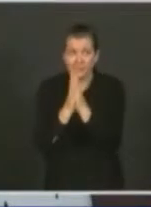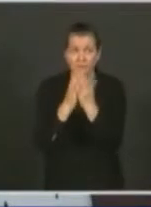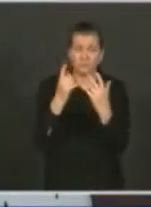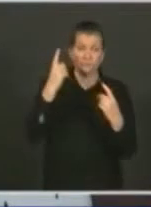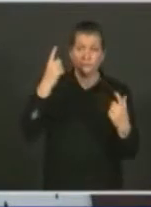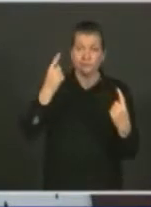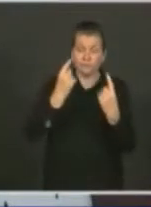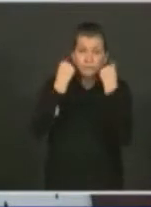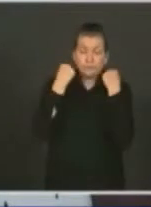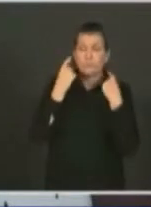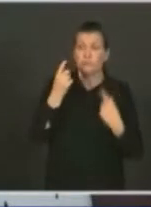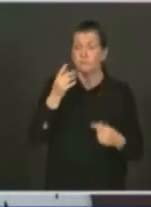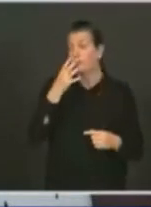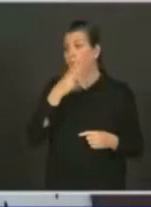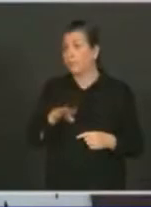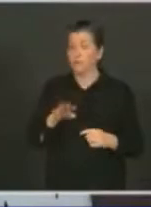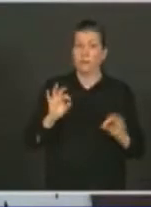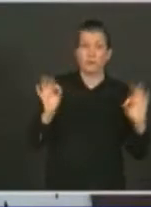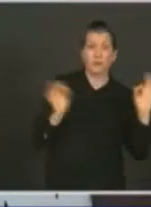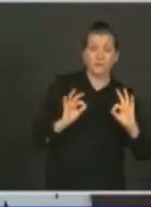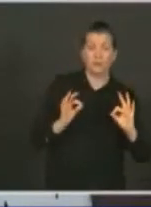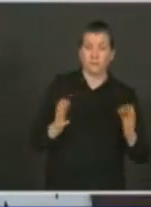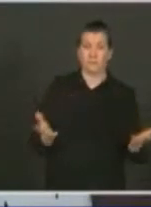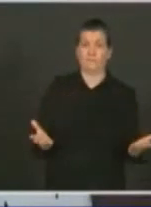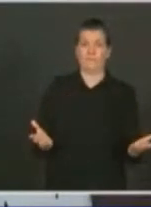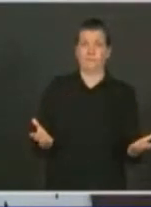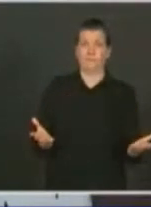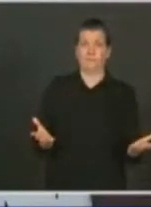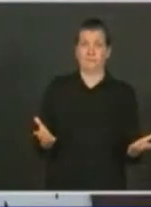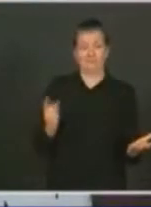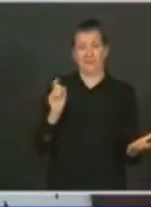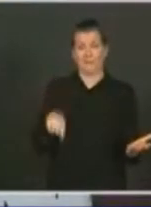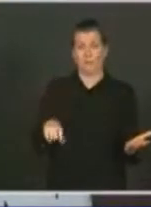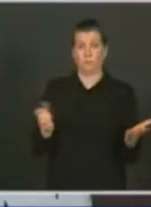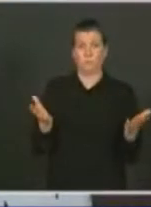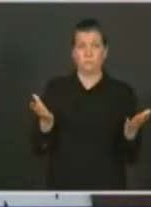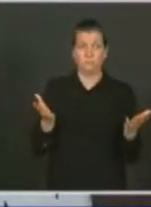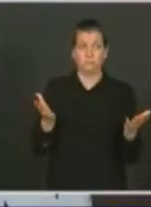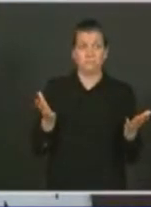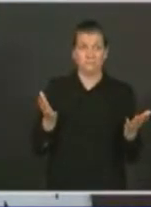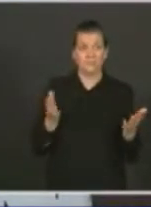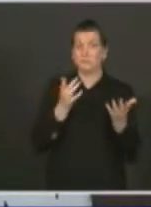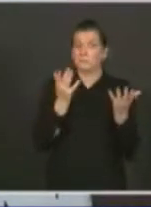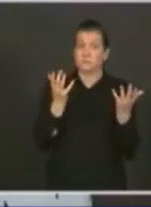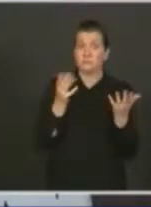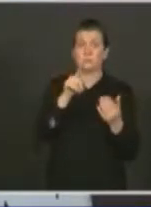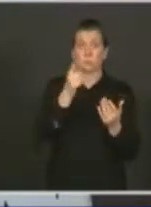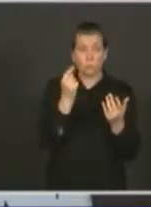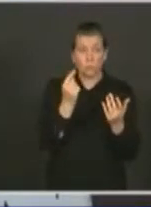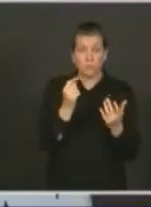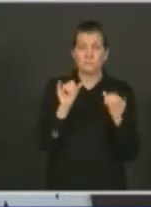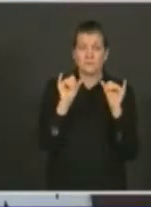can't see how we would not have a Thanksgiving lockdown. Stay at home order, if you will.